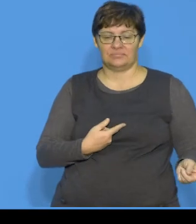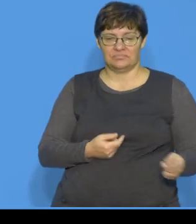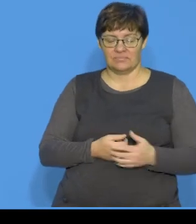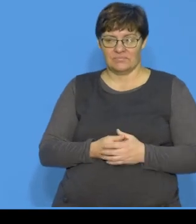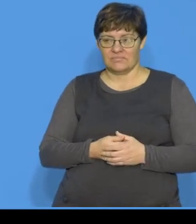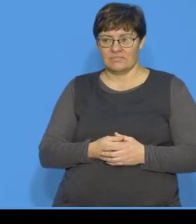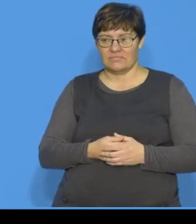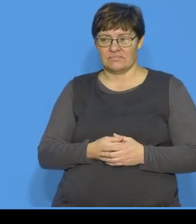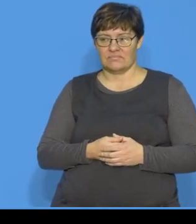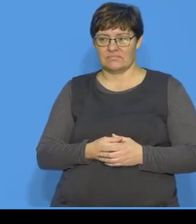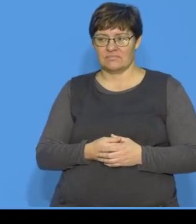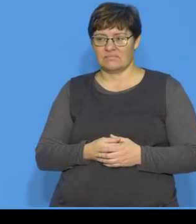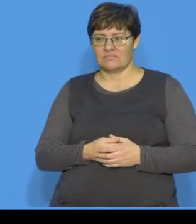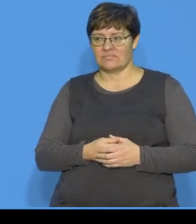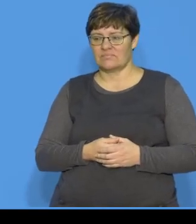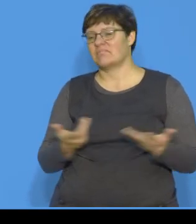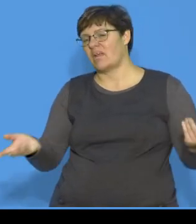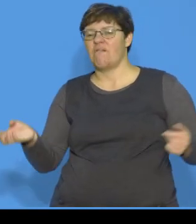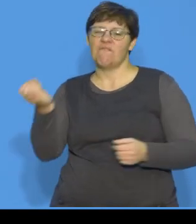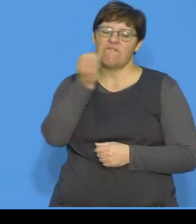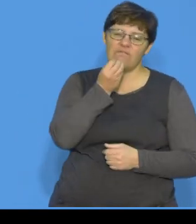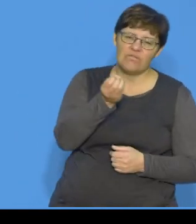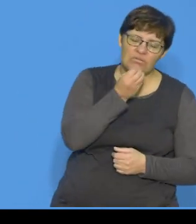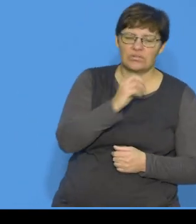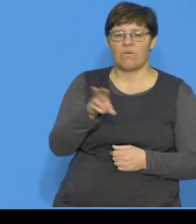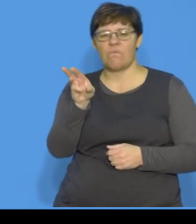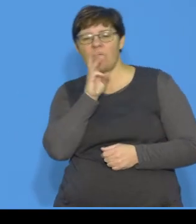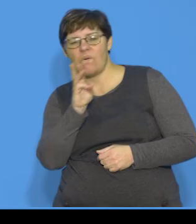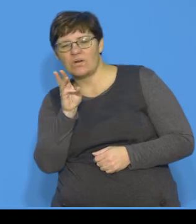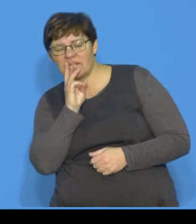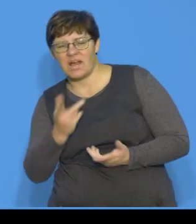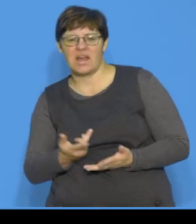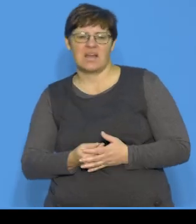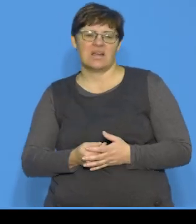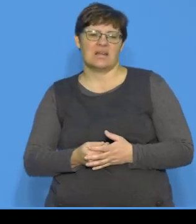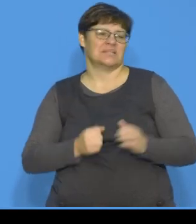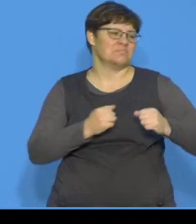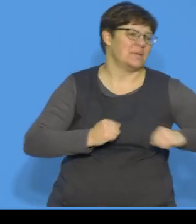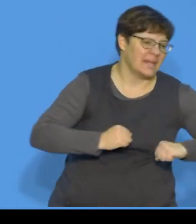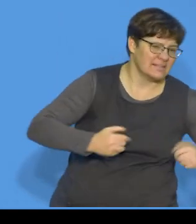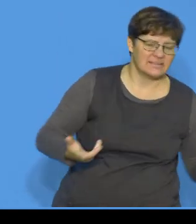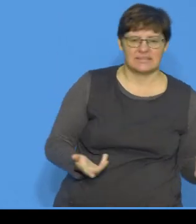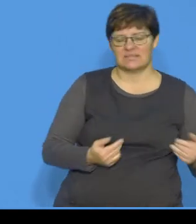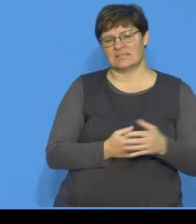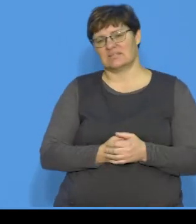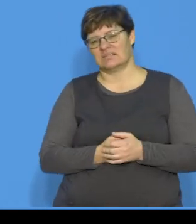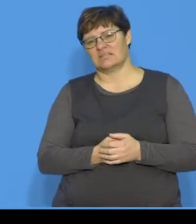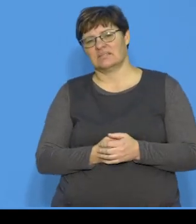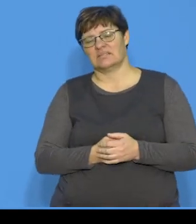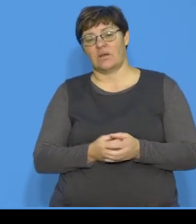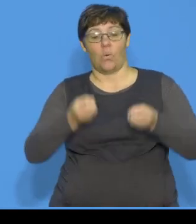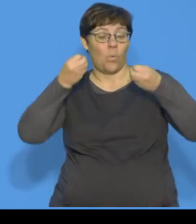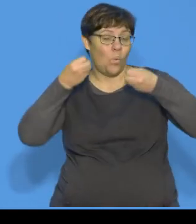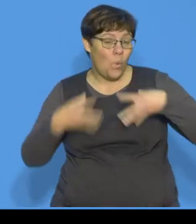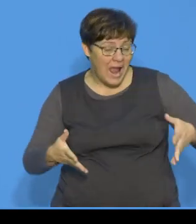limiting factors, things like food, water, space, the amount of waste that